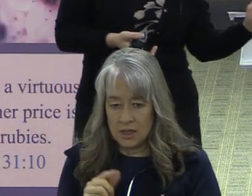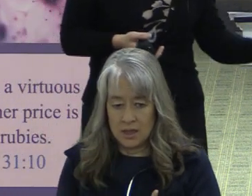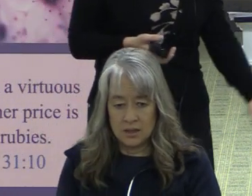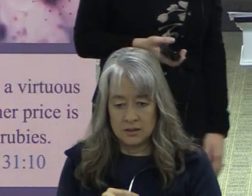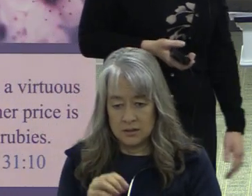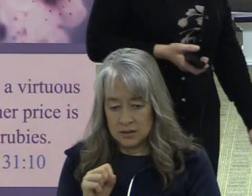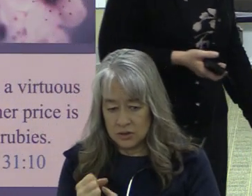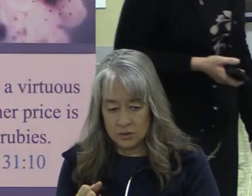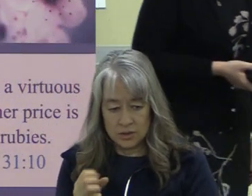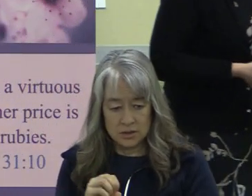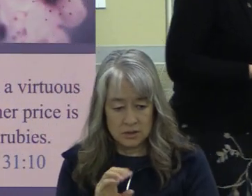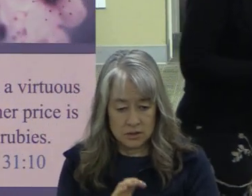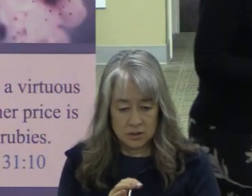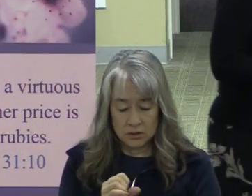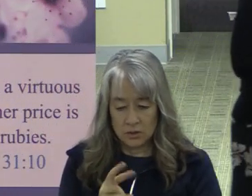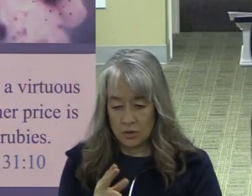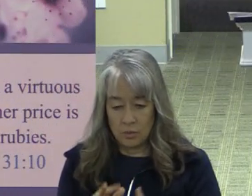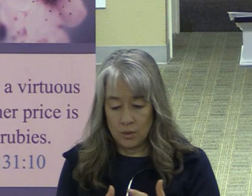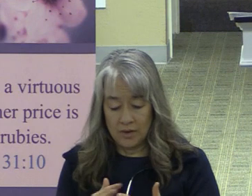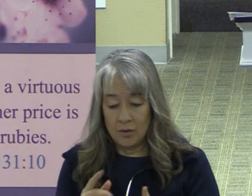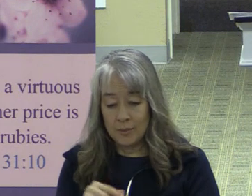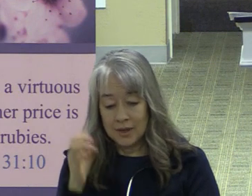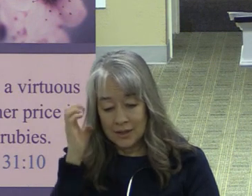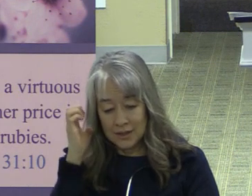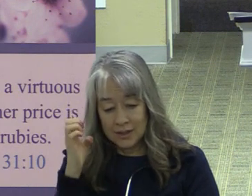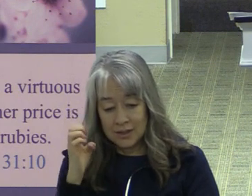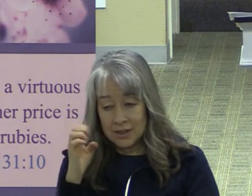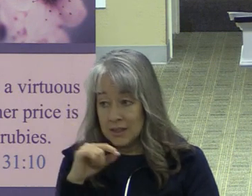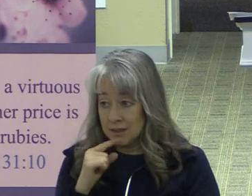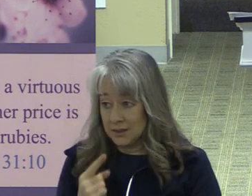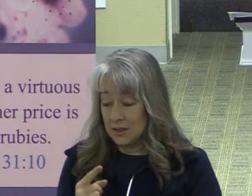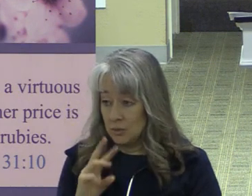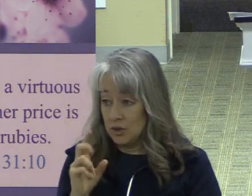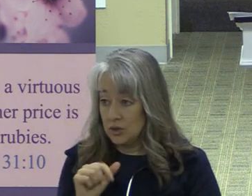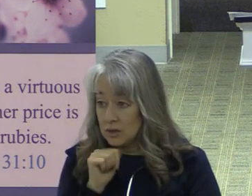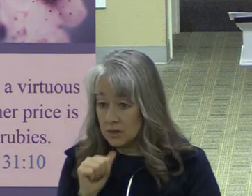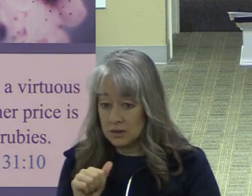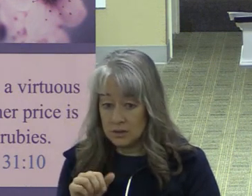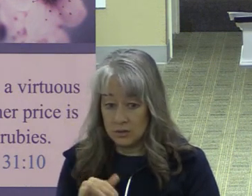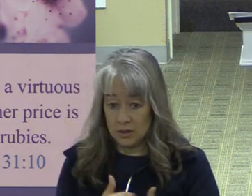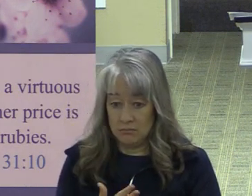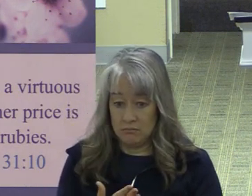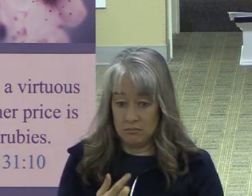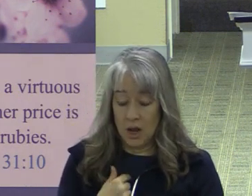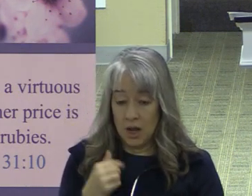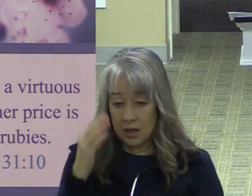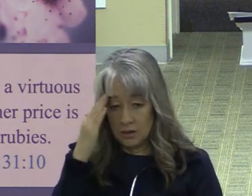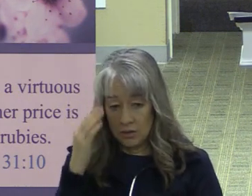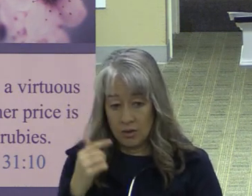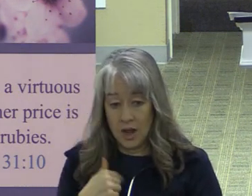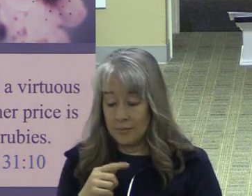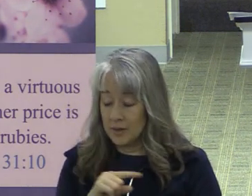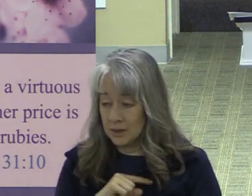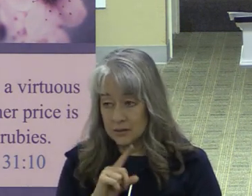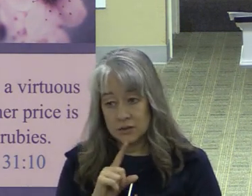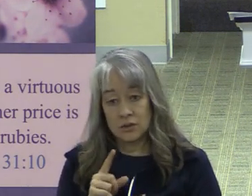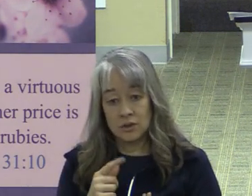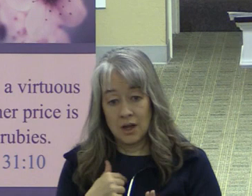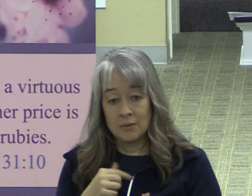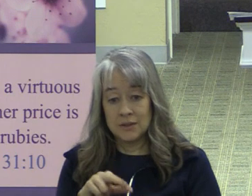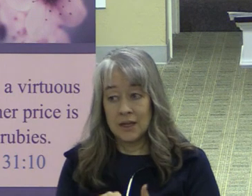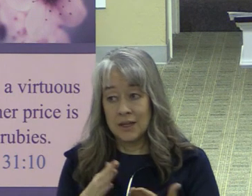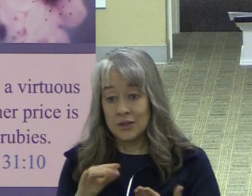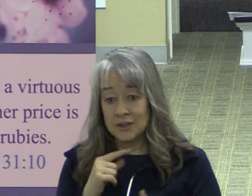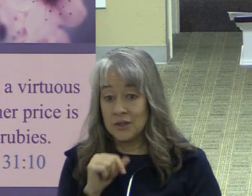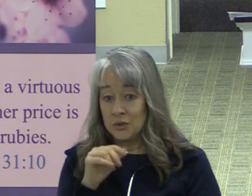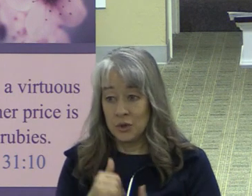this situation in the church or whatever. But he said we shouldn't do it. And I know I've been guilty. So I'm standing